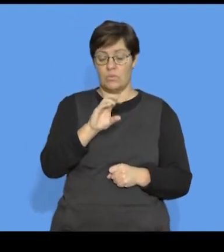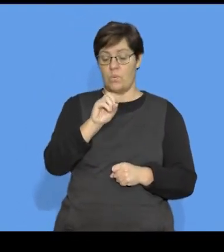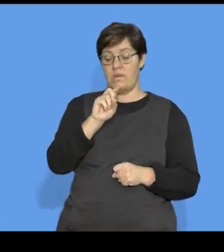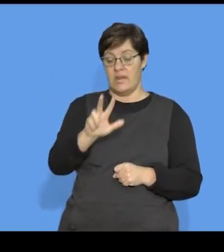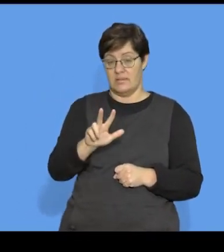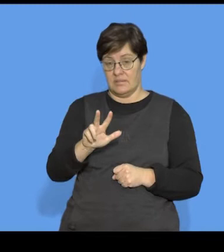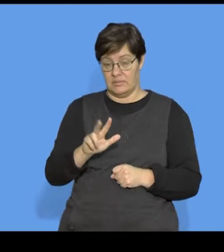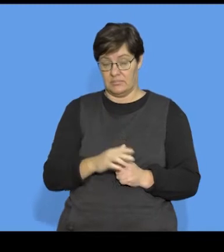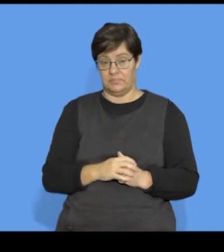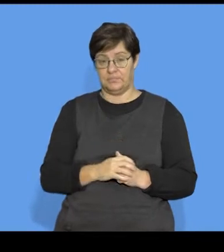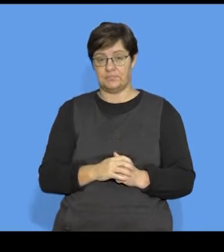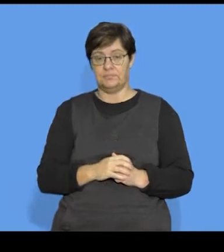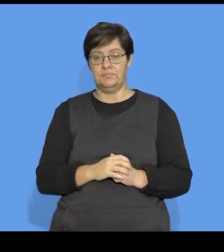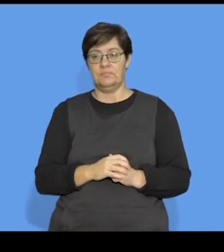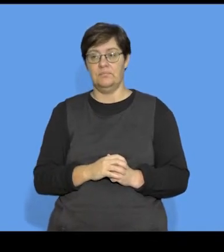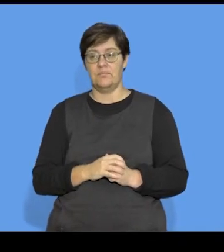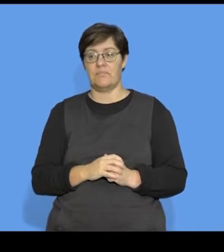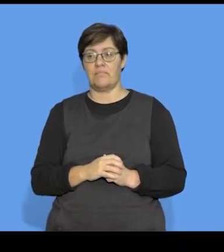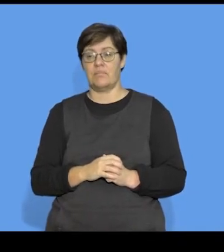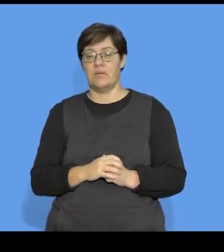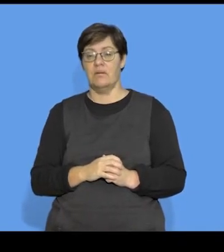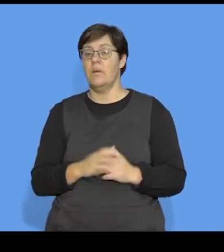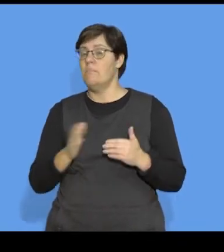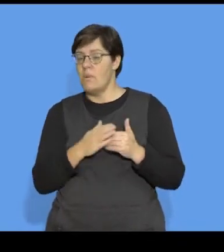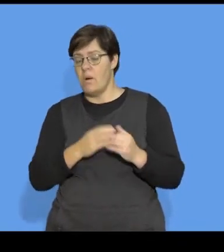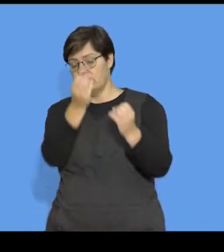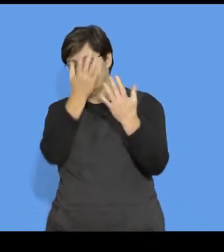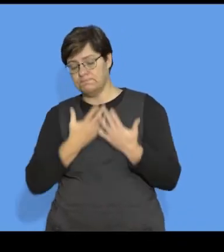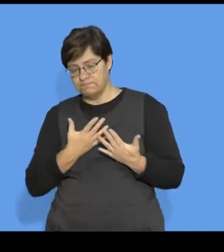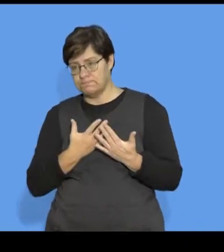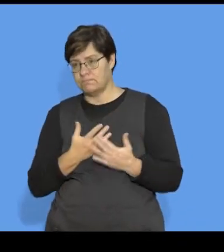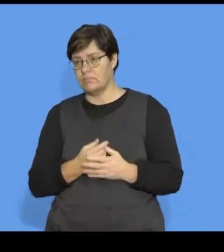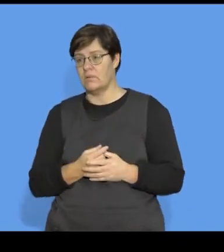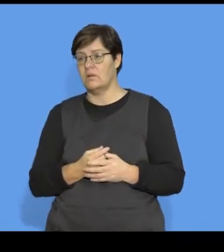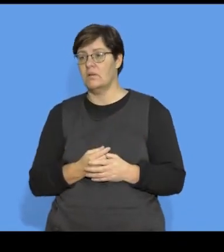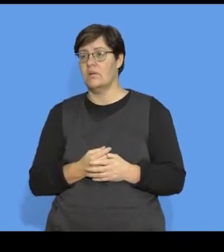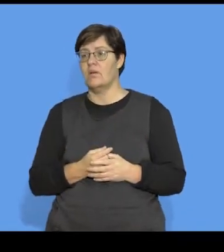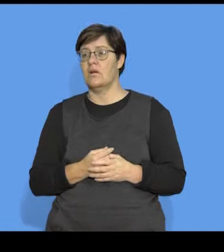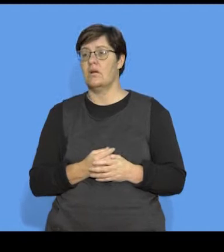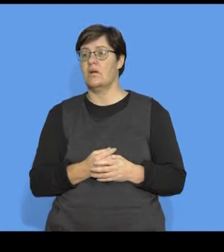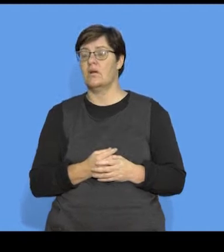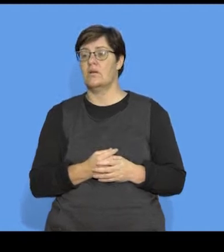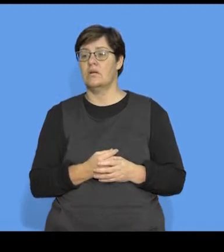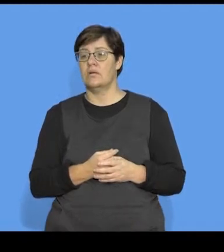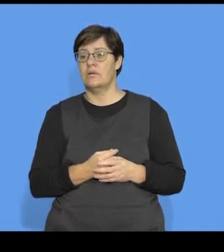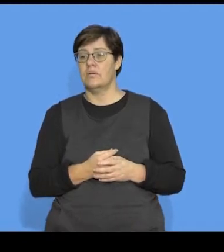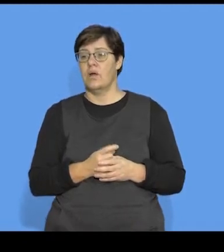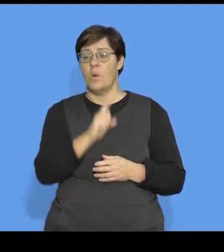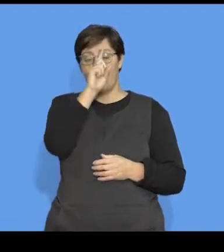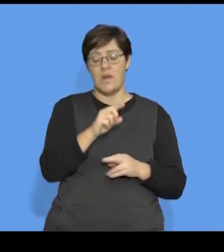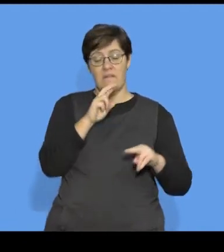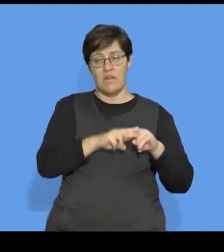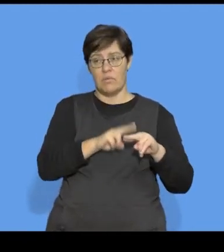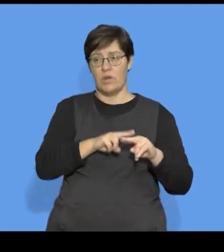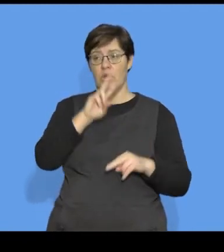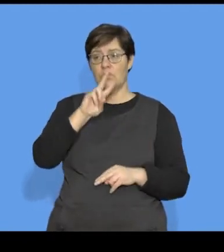2018. Right, moving further, we are told on the 1st of February 2019, JJ Construction was